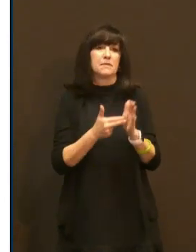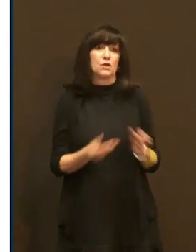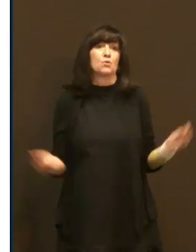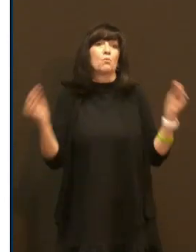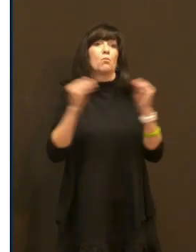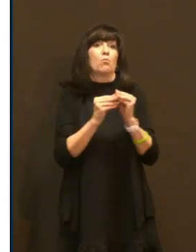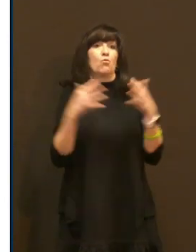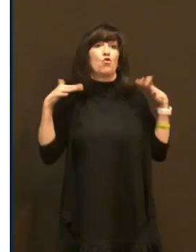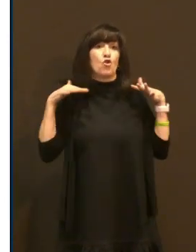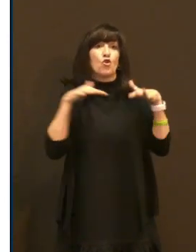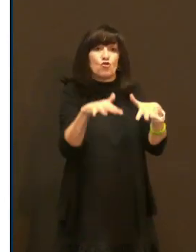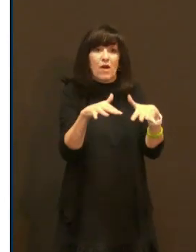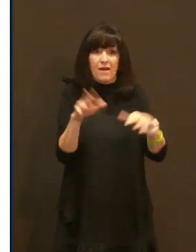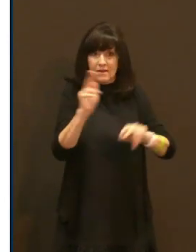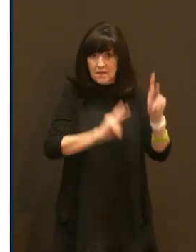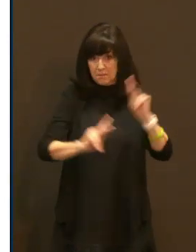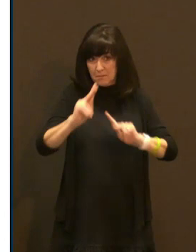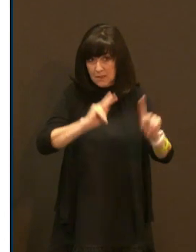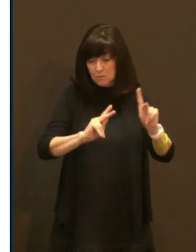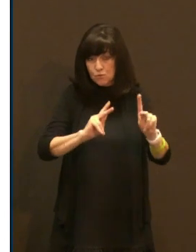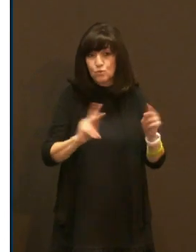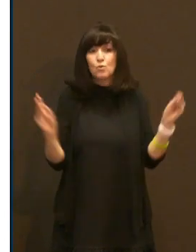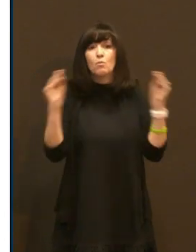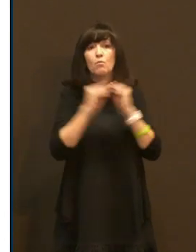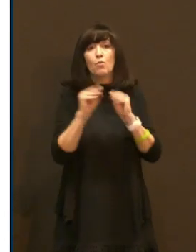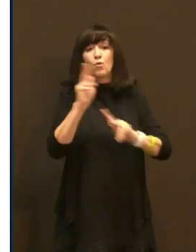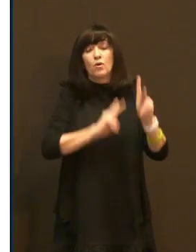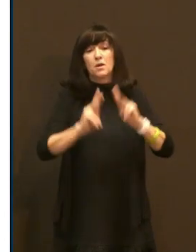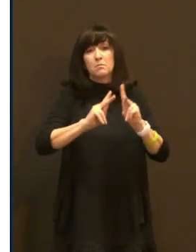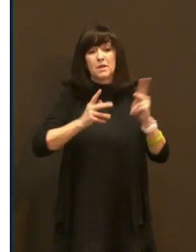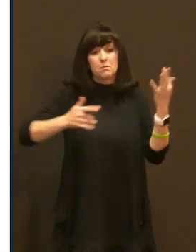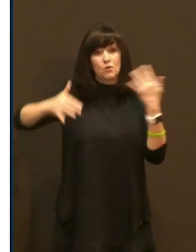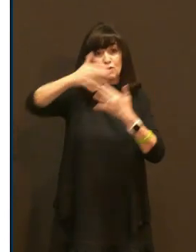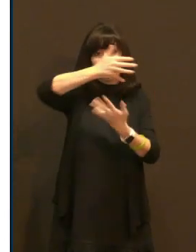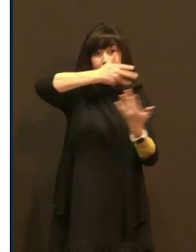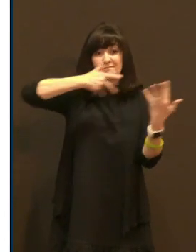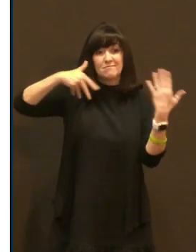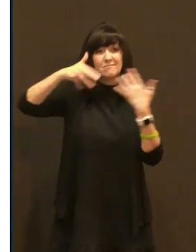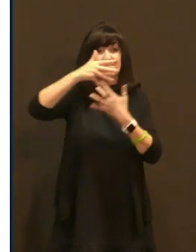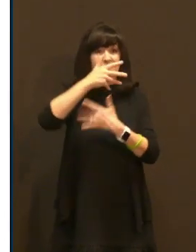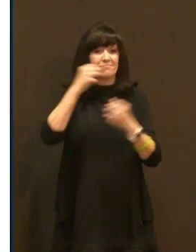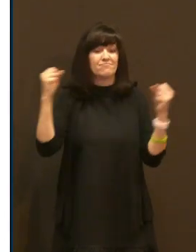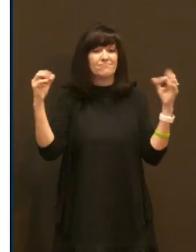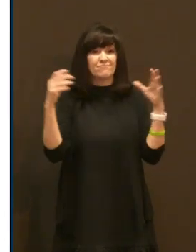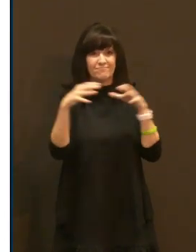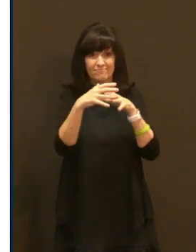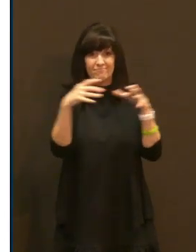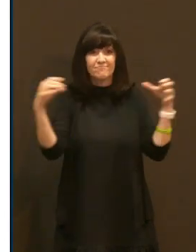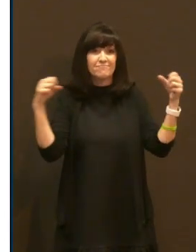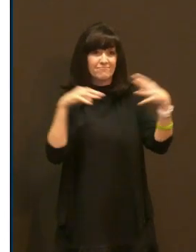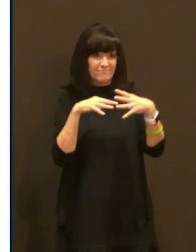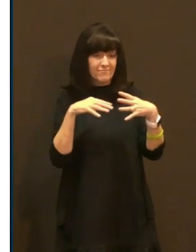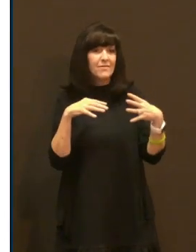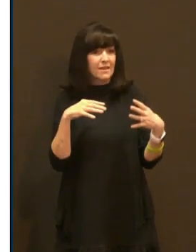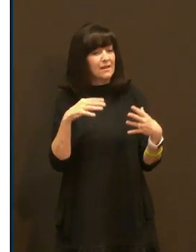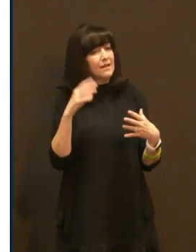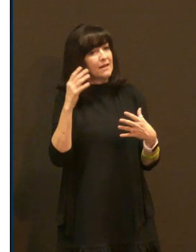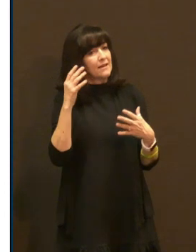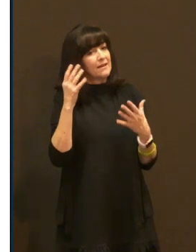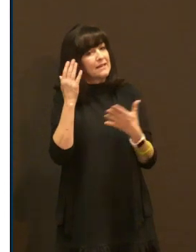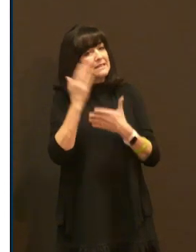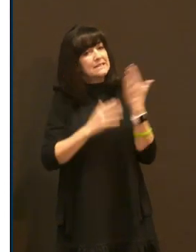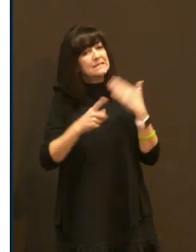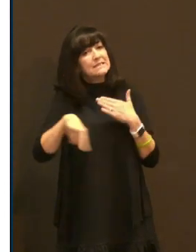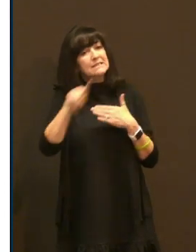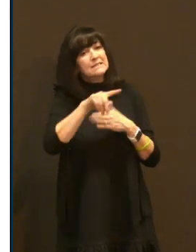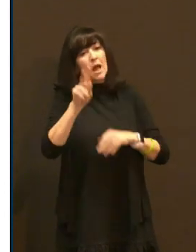about the mask wearings. And I ought to also point out that I was really impressed with the retailers and small